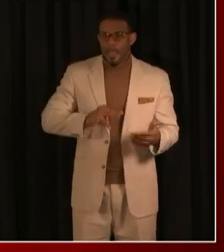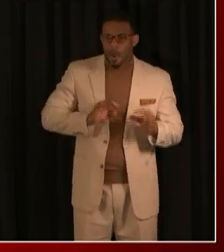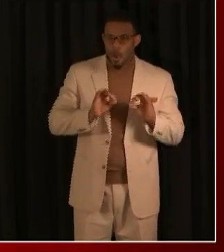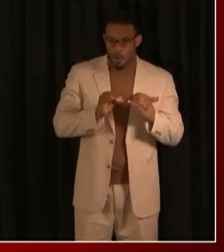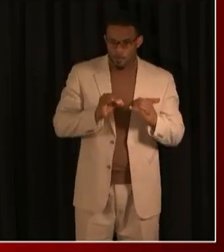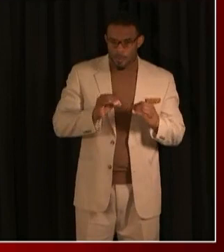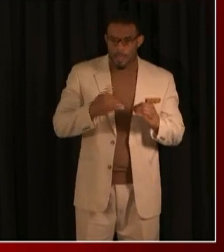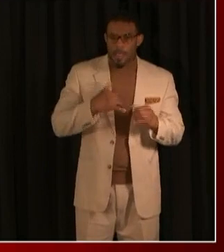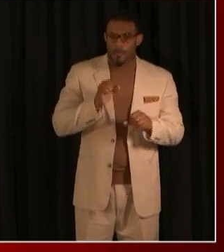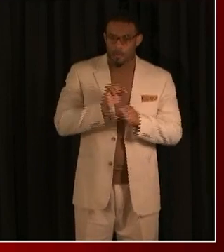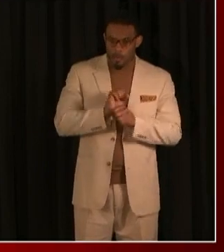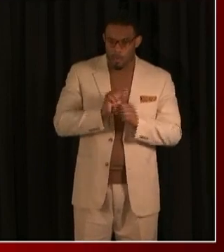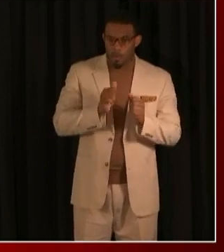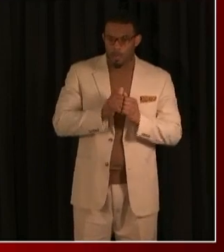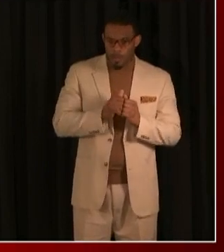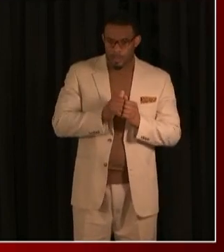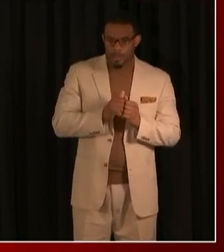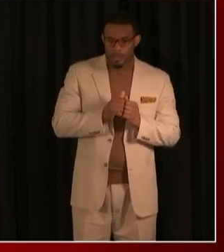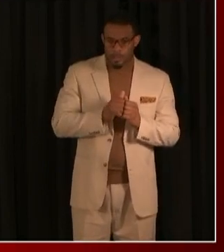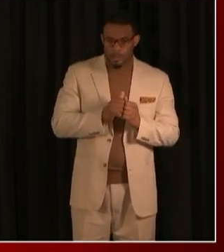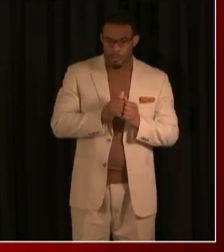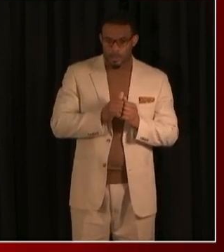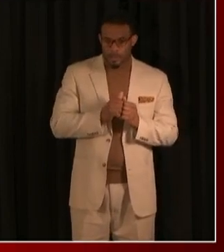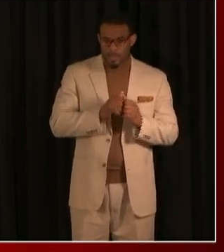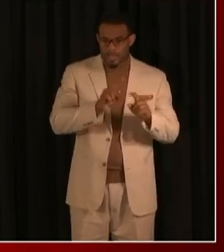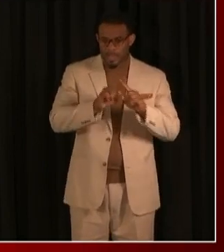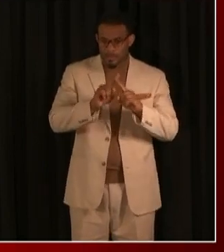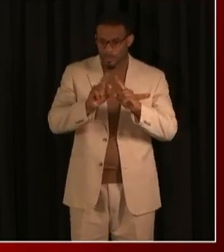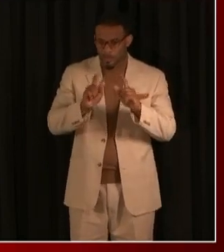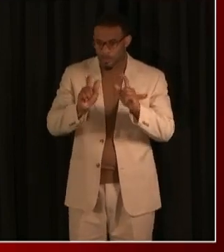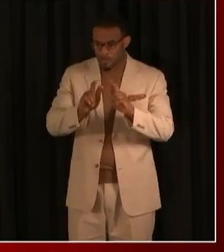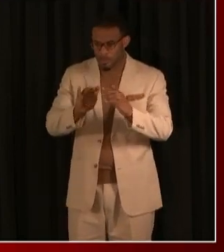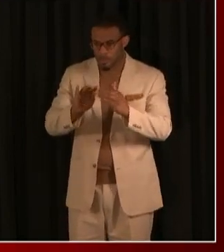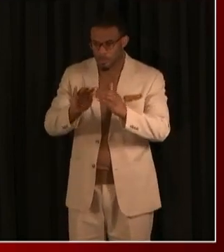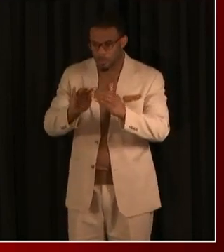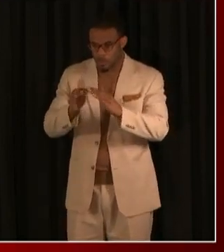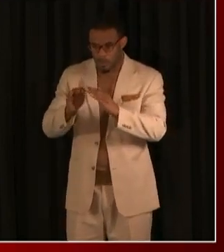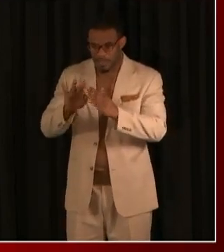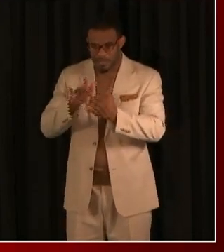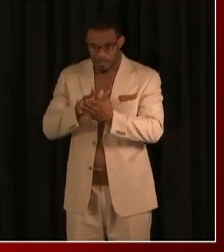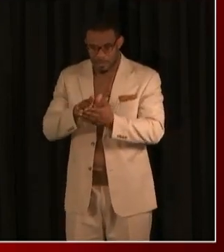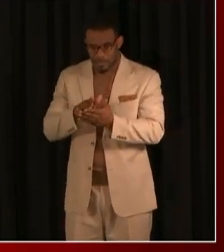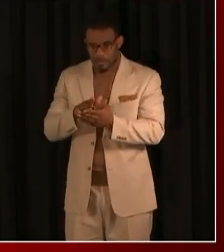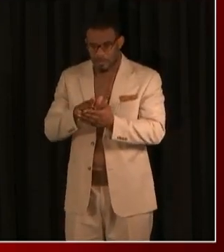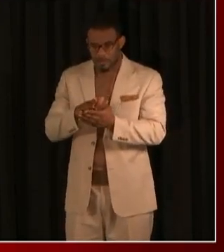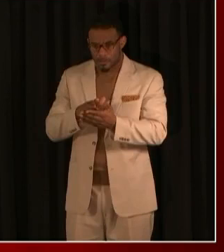the mayor's office, has worked with the mayor's offices of,